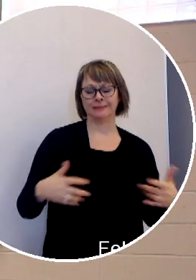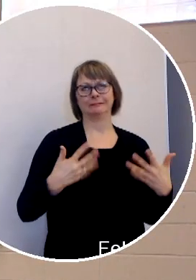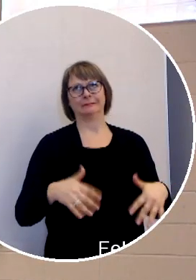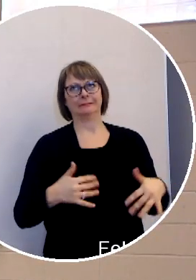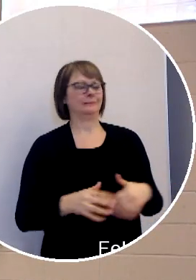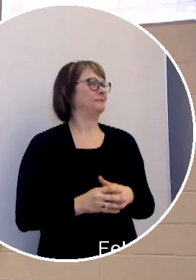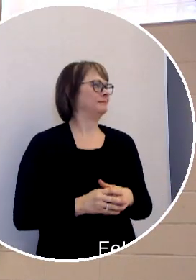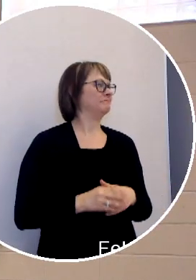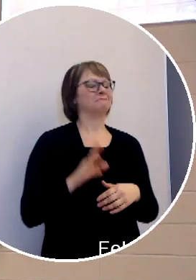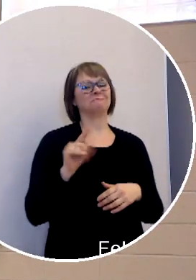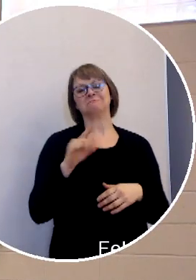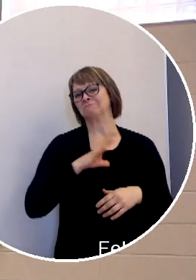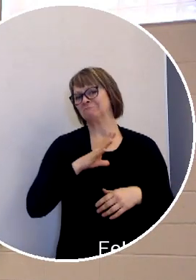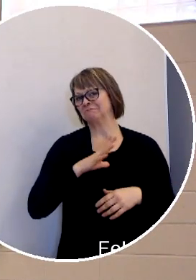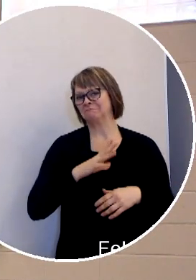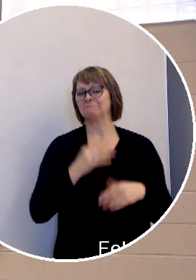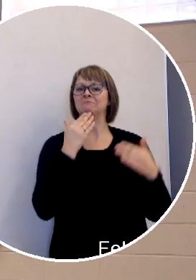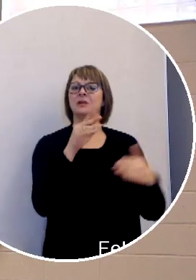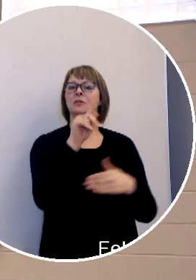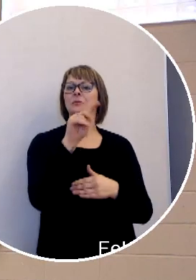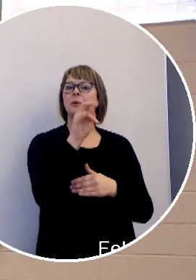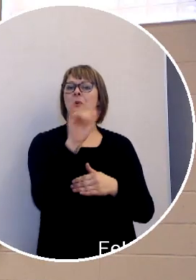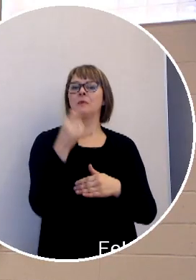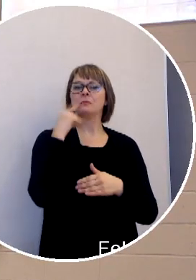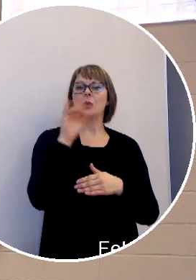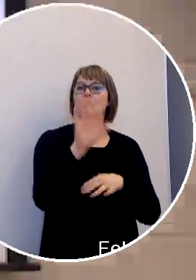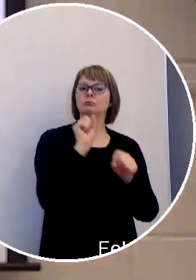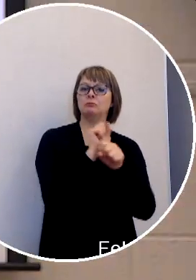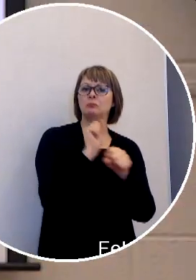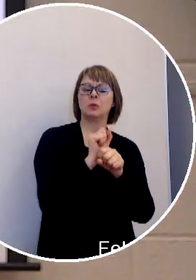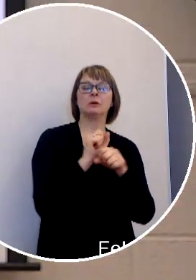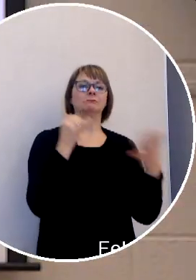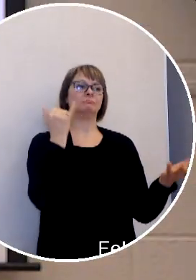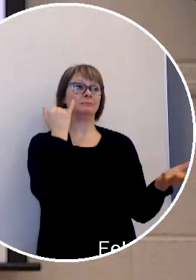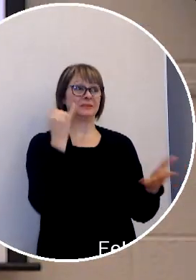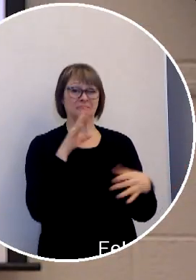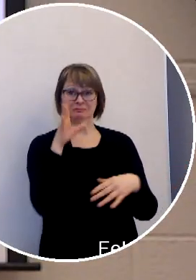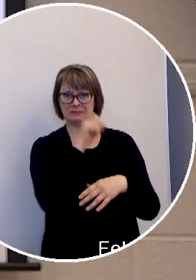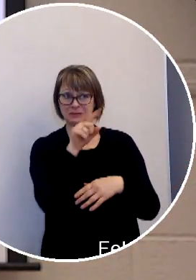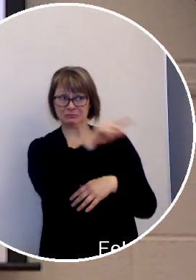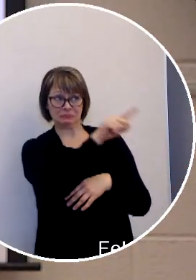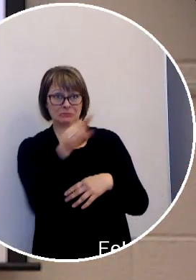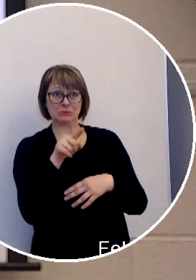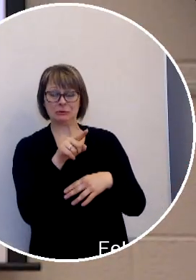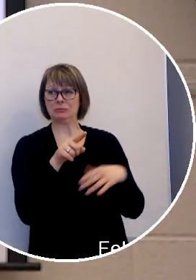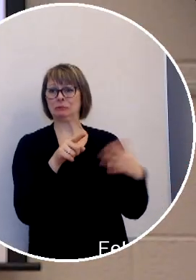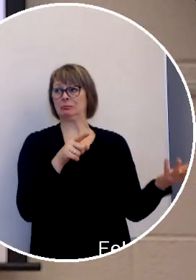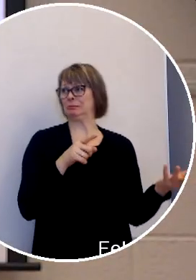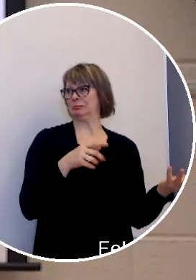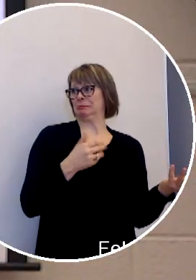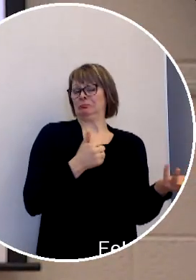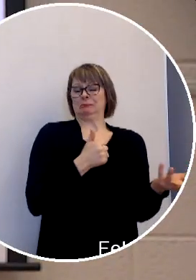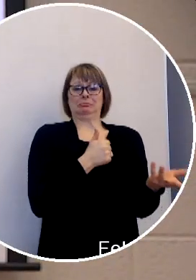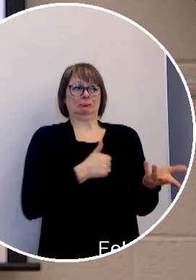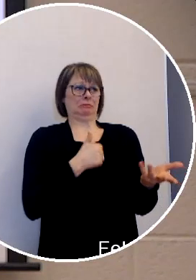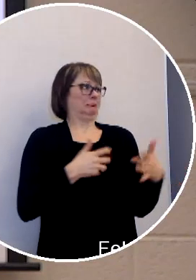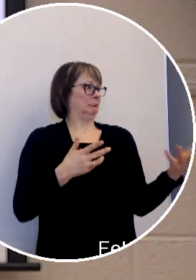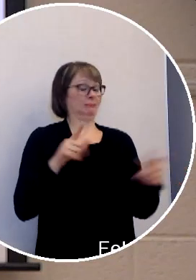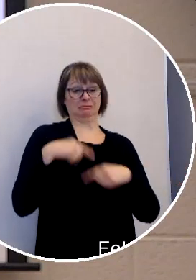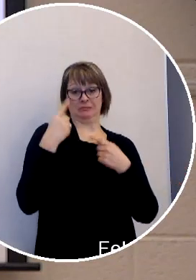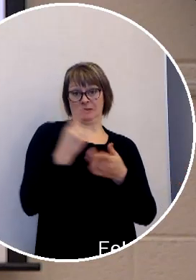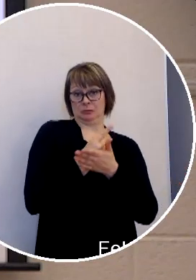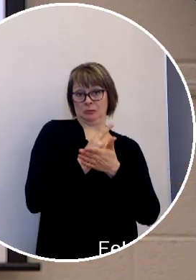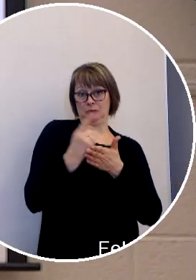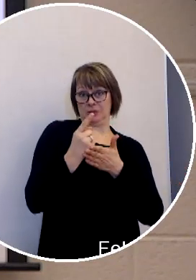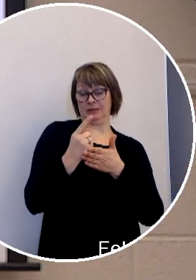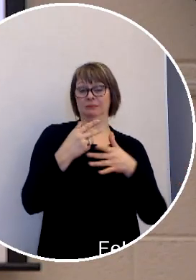things. But that's okay. No, thank you, Tony, for the work, and it would be remiss if I didn't recognize the tremendous amount of work that took place this past week, not directly